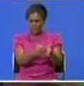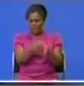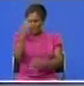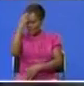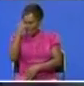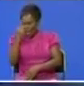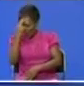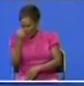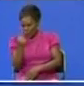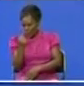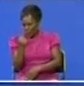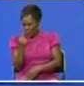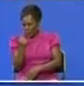Narok